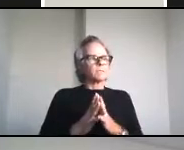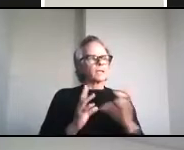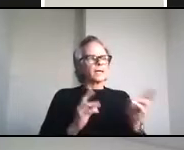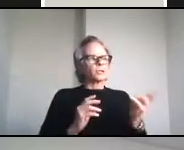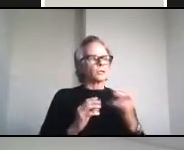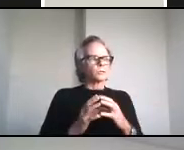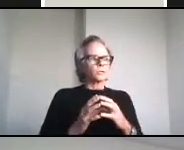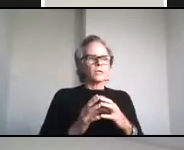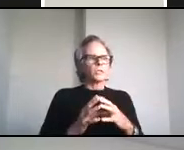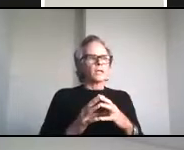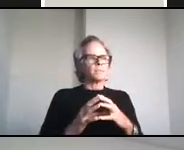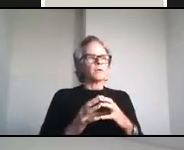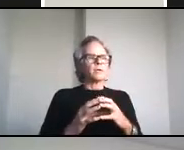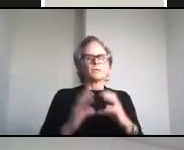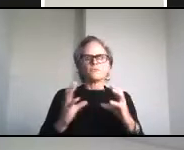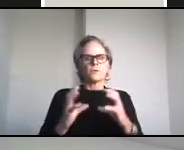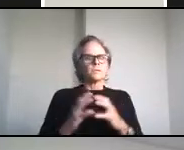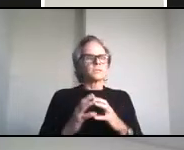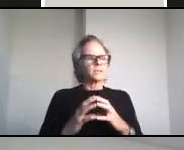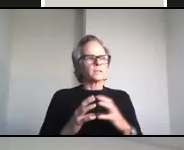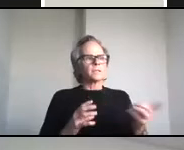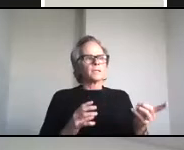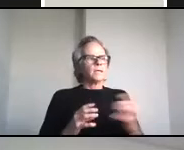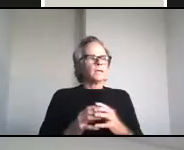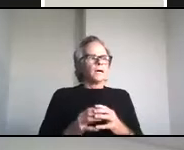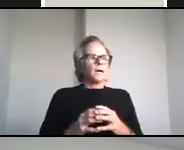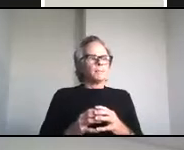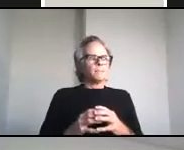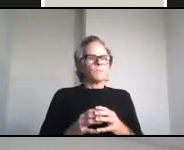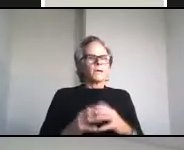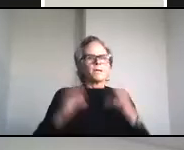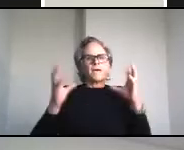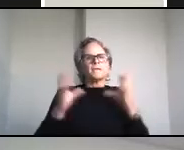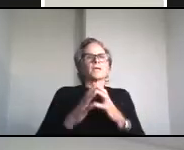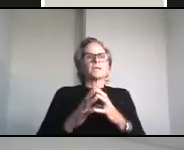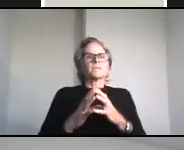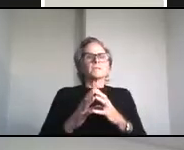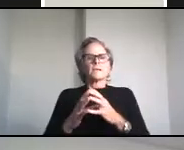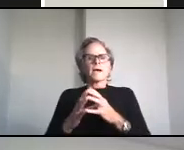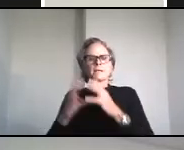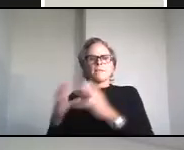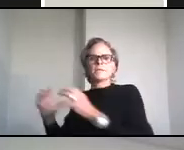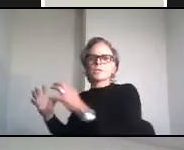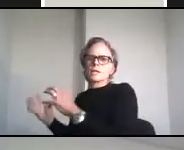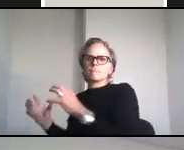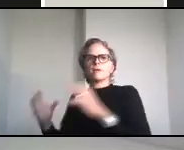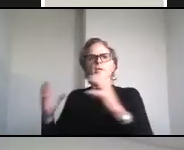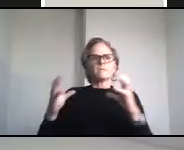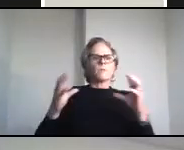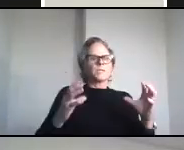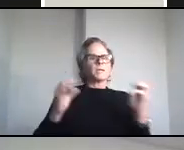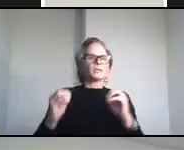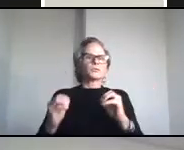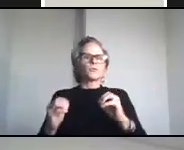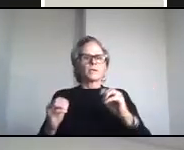Renaissance, Michelangelo's Laurentian Library in Florence, Italy. We kind of fantasize that I can imagine a